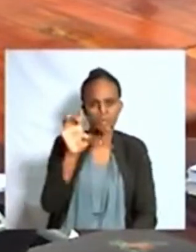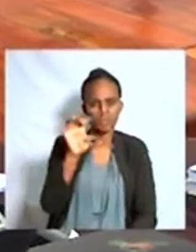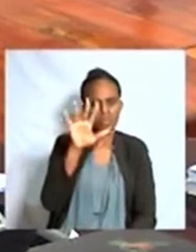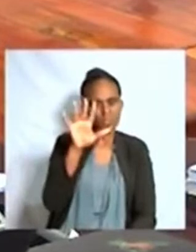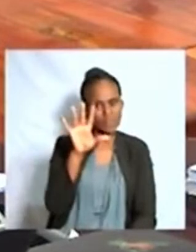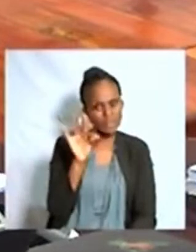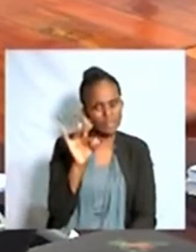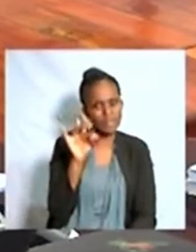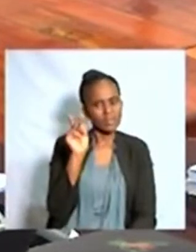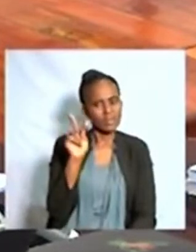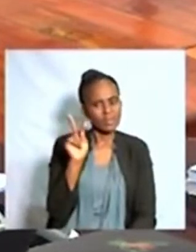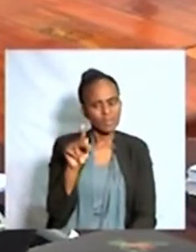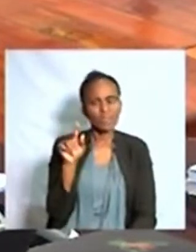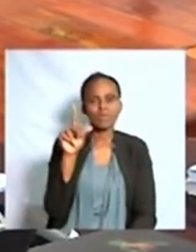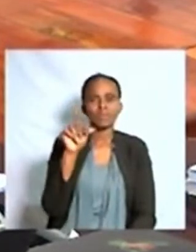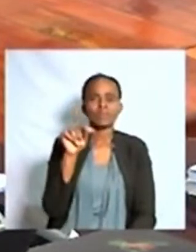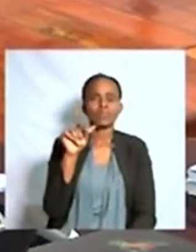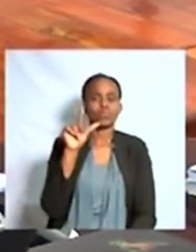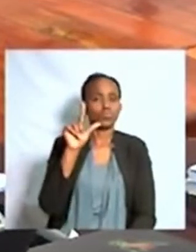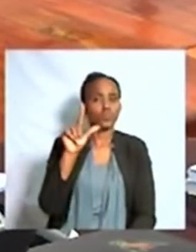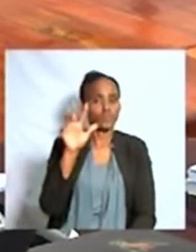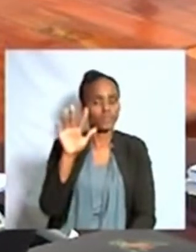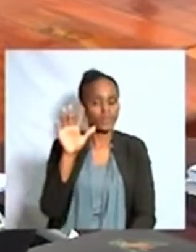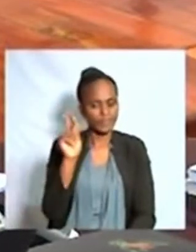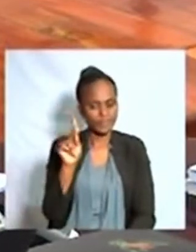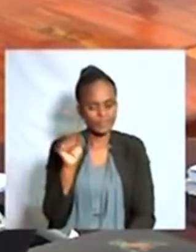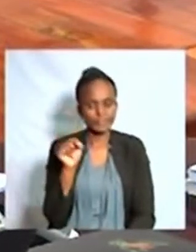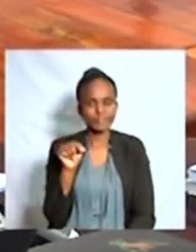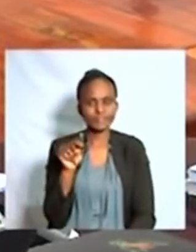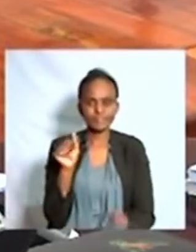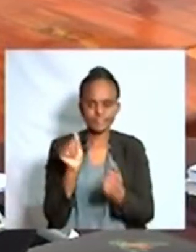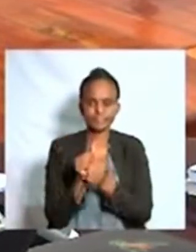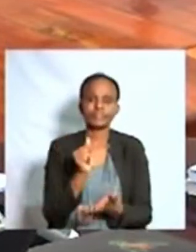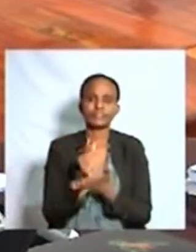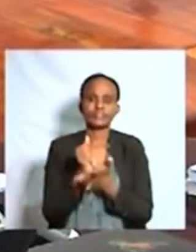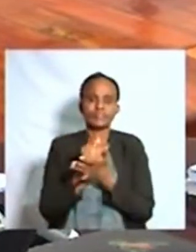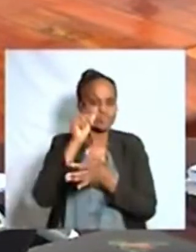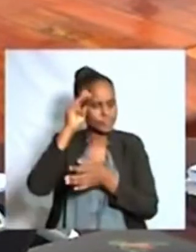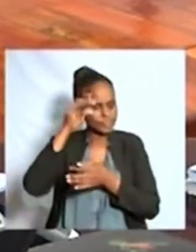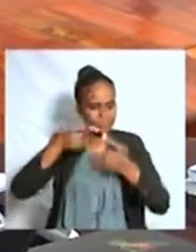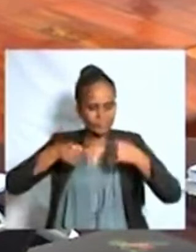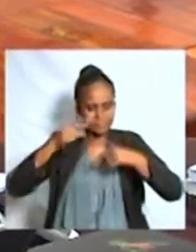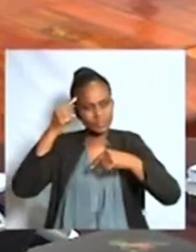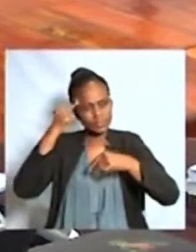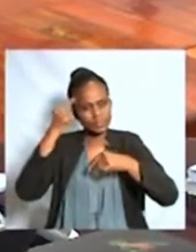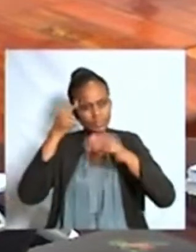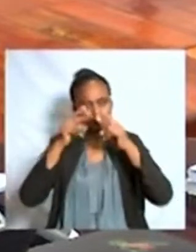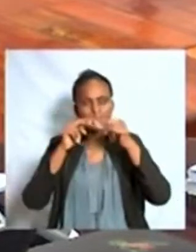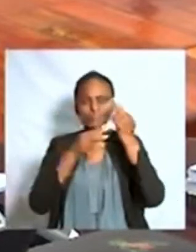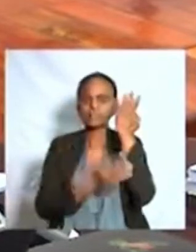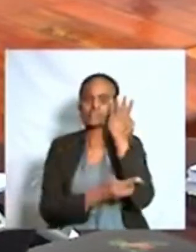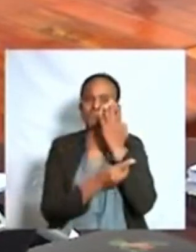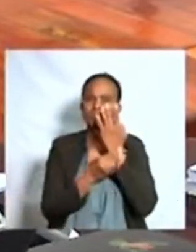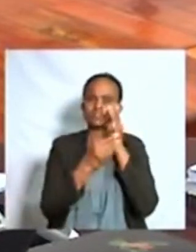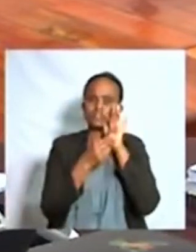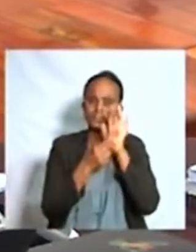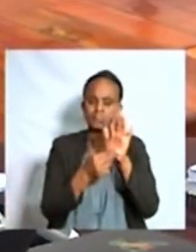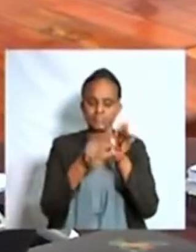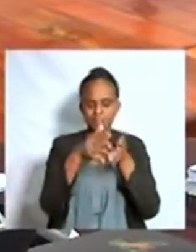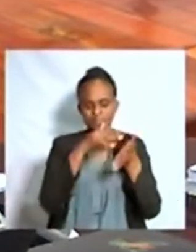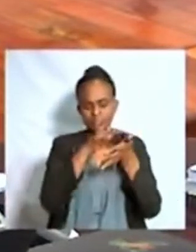3,254,858 kwacha 25 ingwe with the help of the Ministry of Local Government and Rural Development, as shown in the table